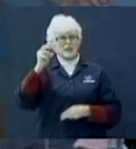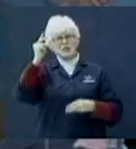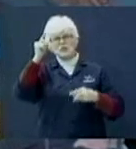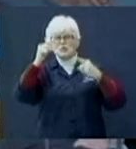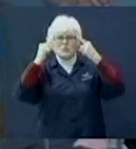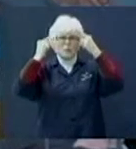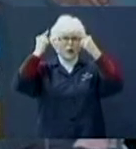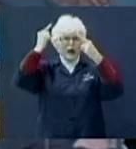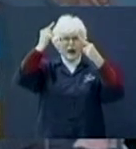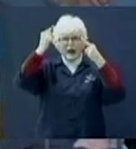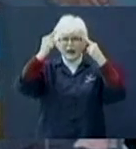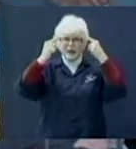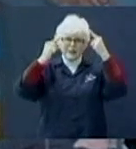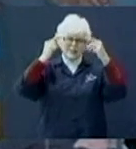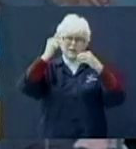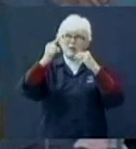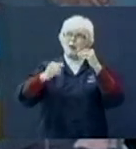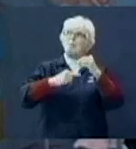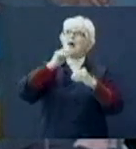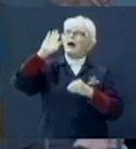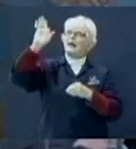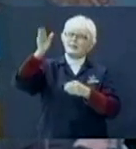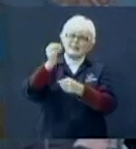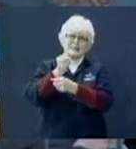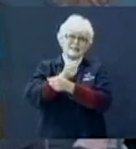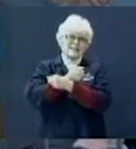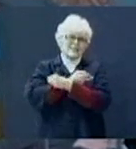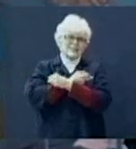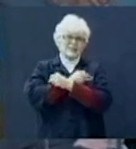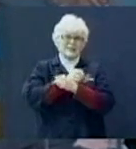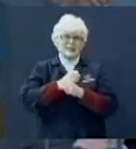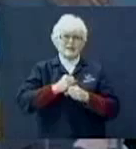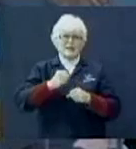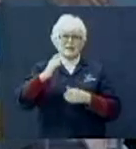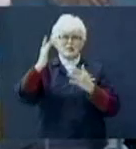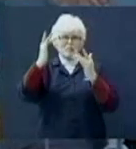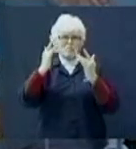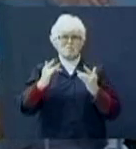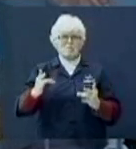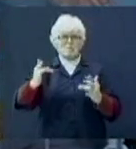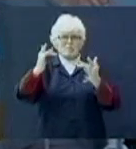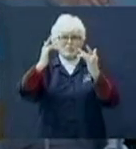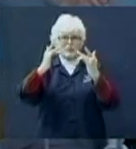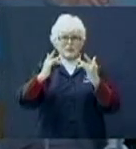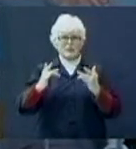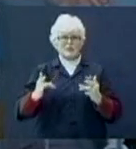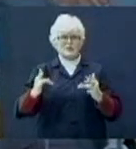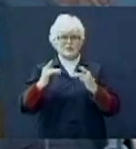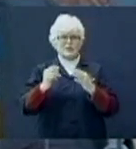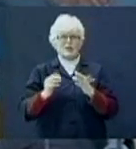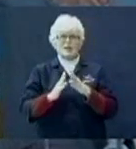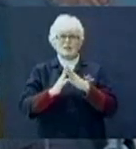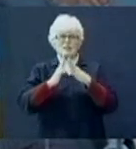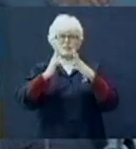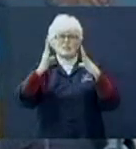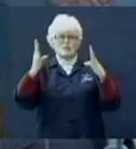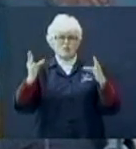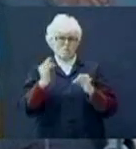wonder about His love, 'cause His mercies flow so